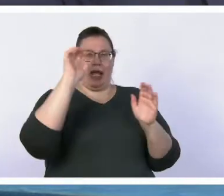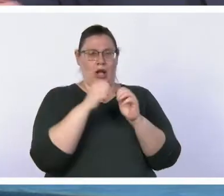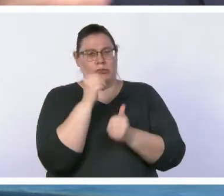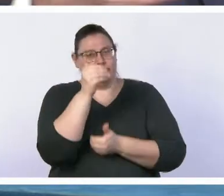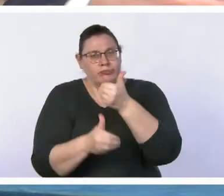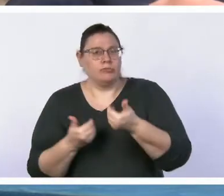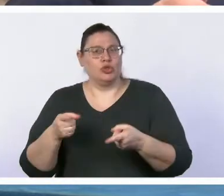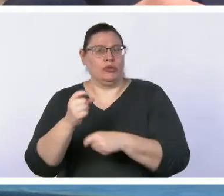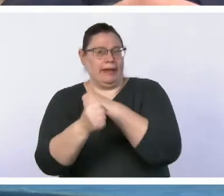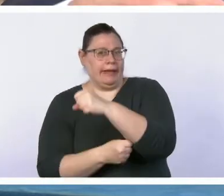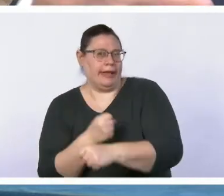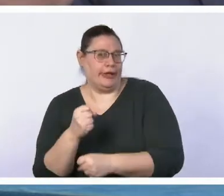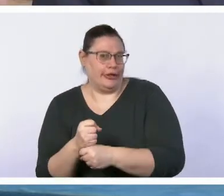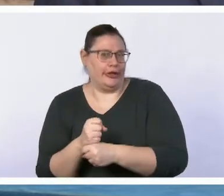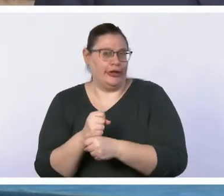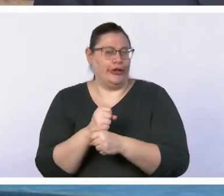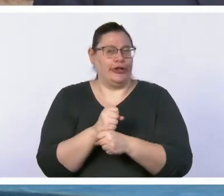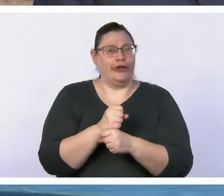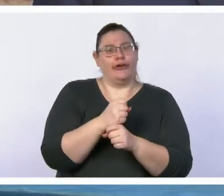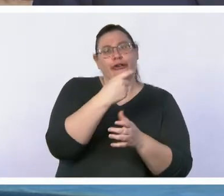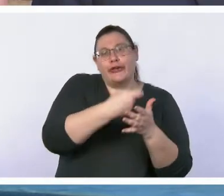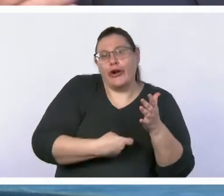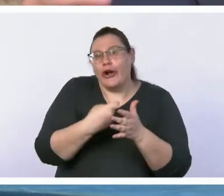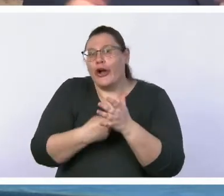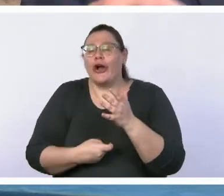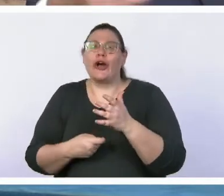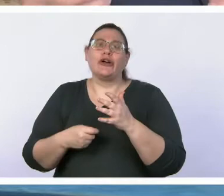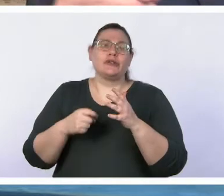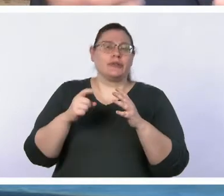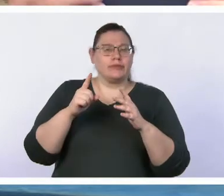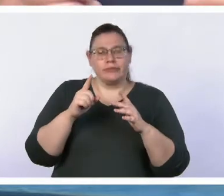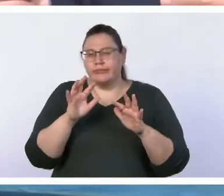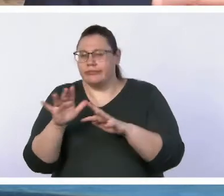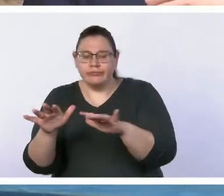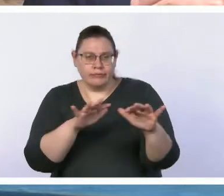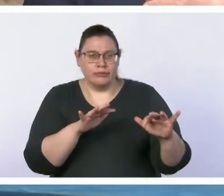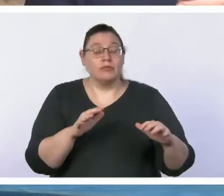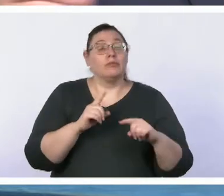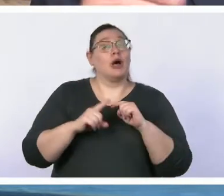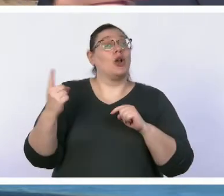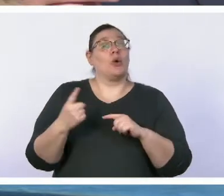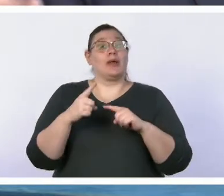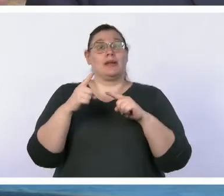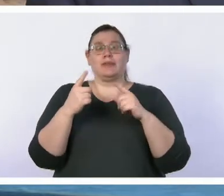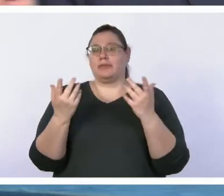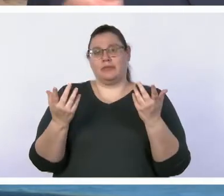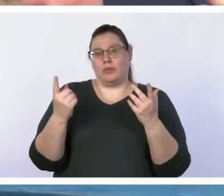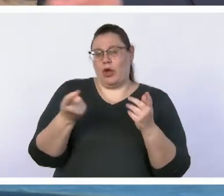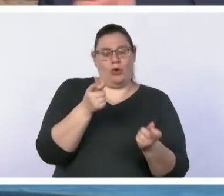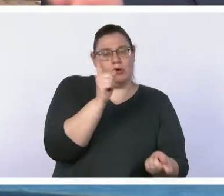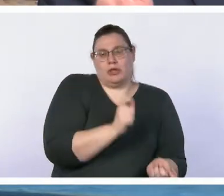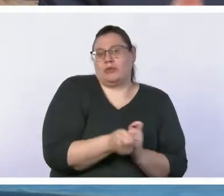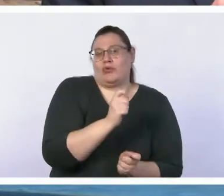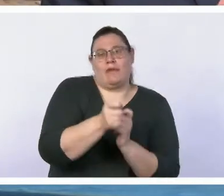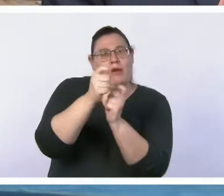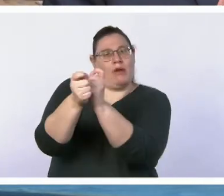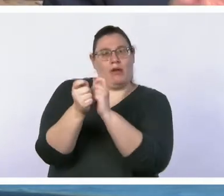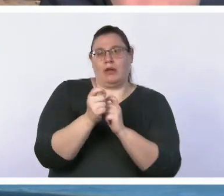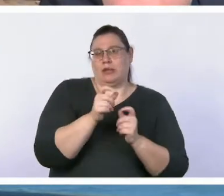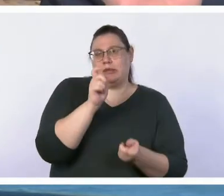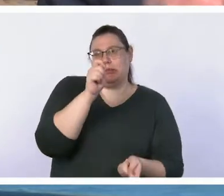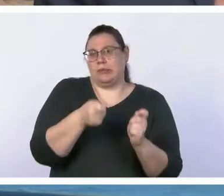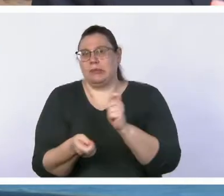the year with expenditures based on anticipated revenues. But it's always we're always revising it and adjusting as we